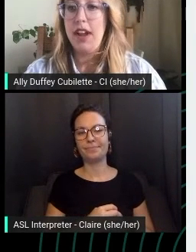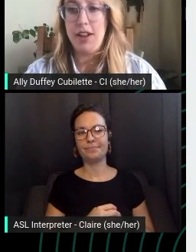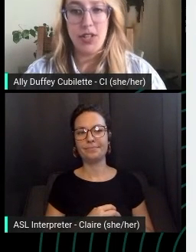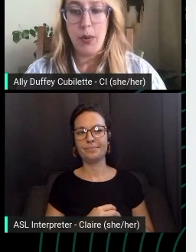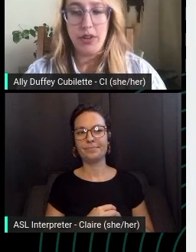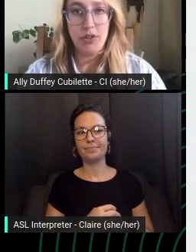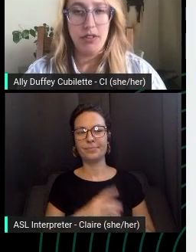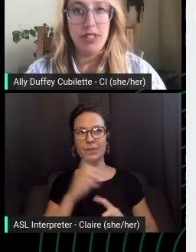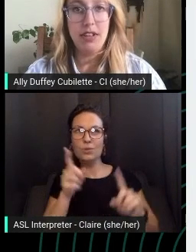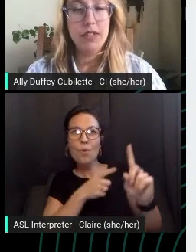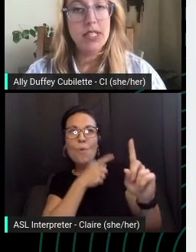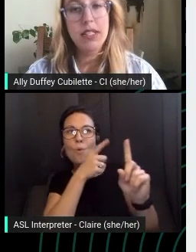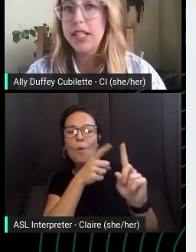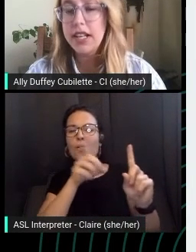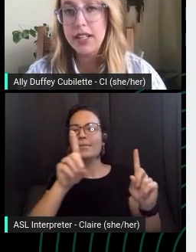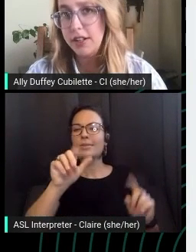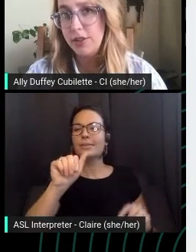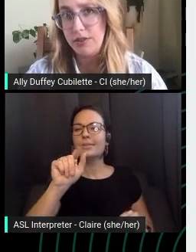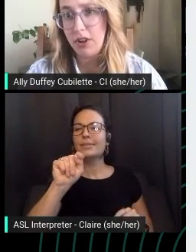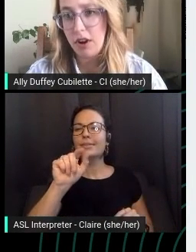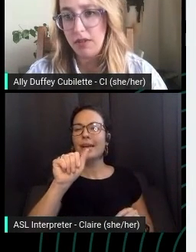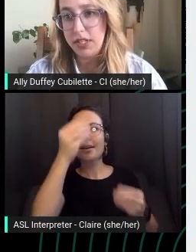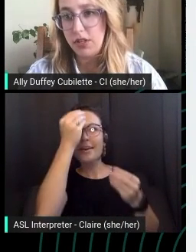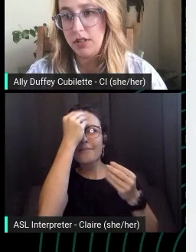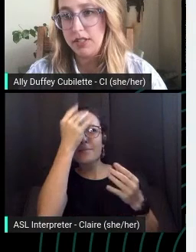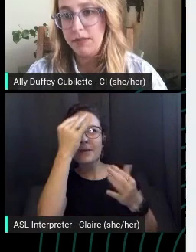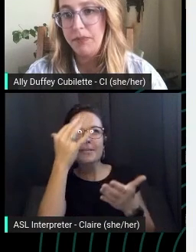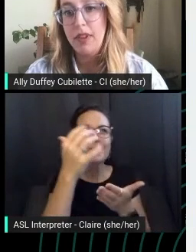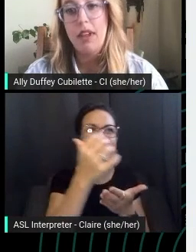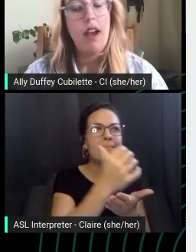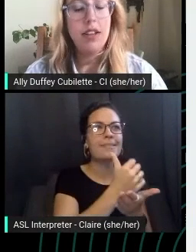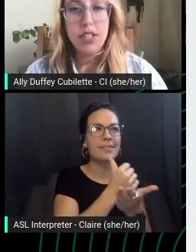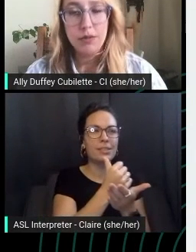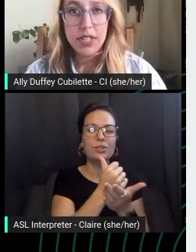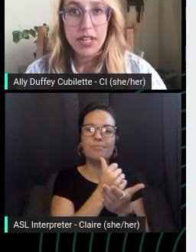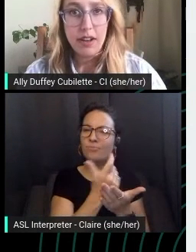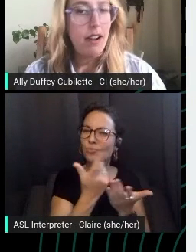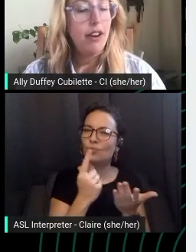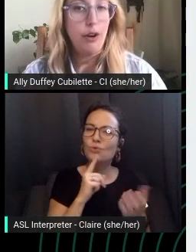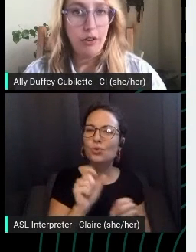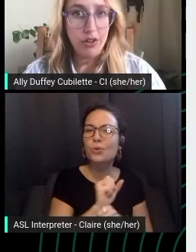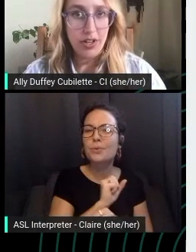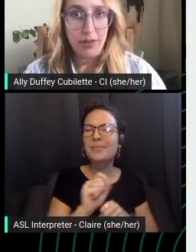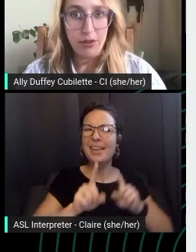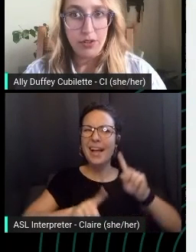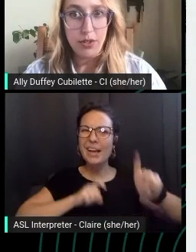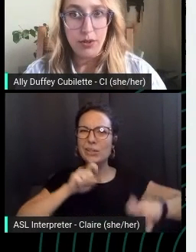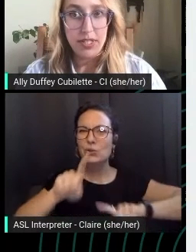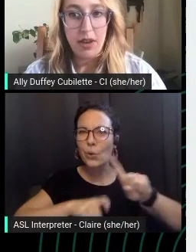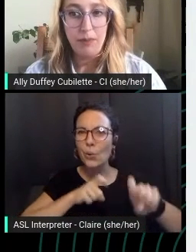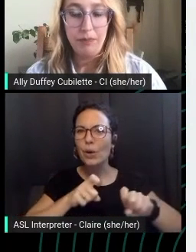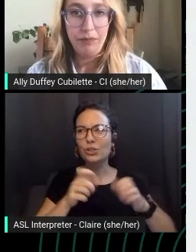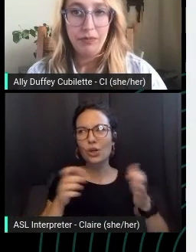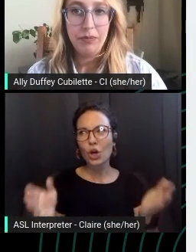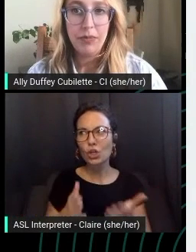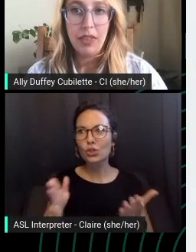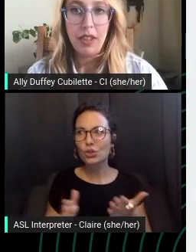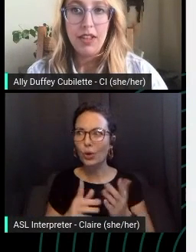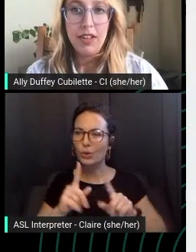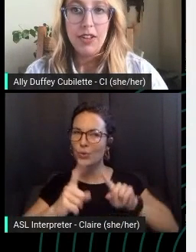about asking questions and facilitating data-driven conversations, asking for the data and encouraging others to do the same.